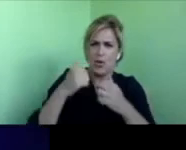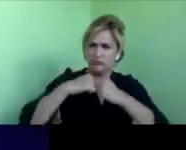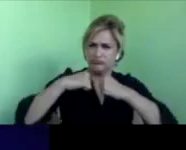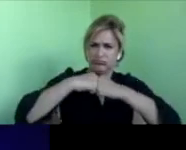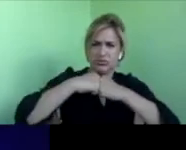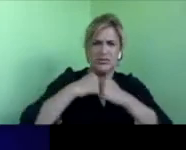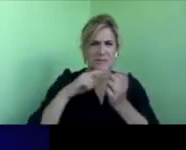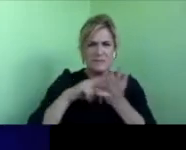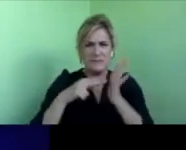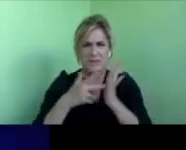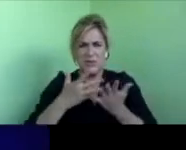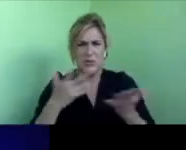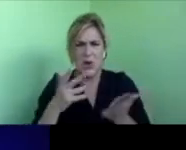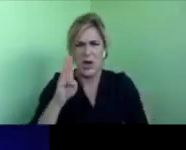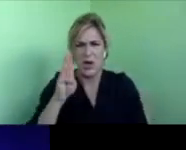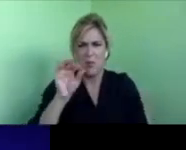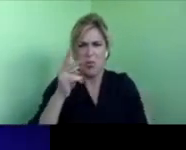segregation.